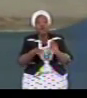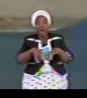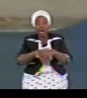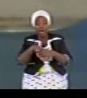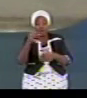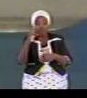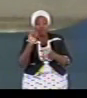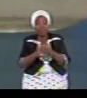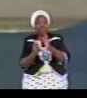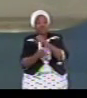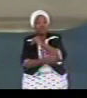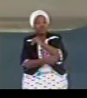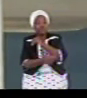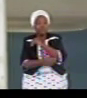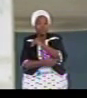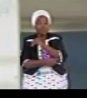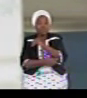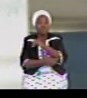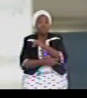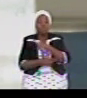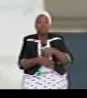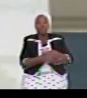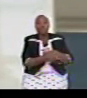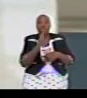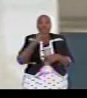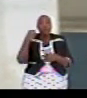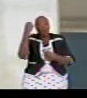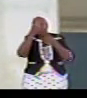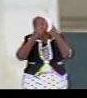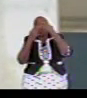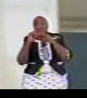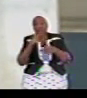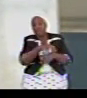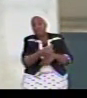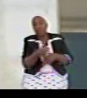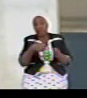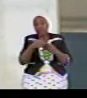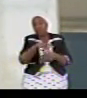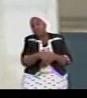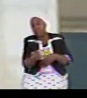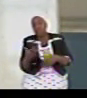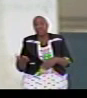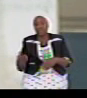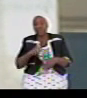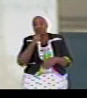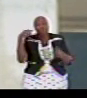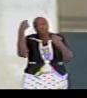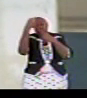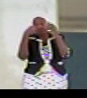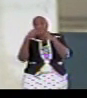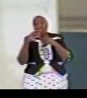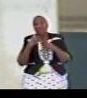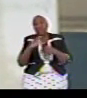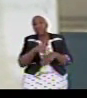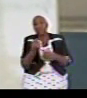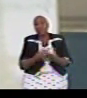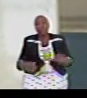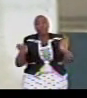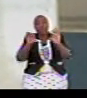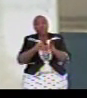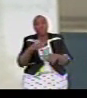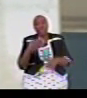that temptation. They're concerned about other things. They're not concerned about the important